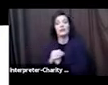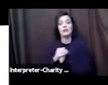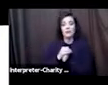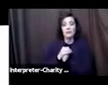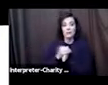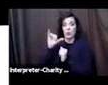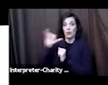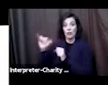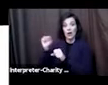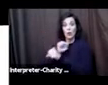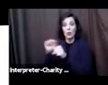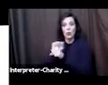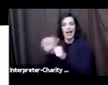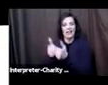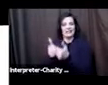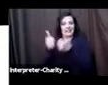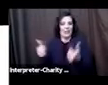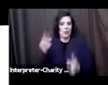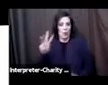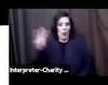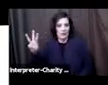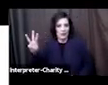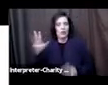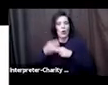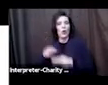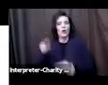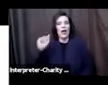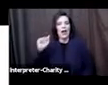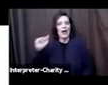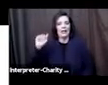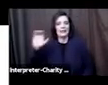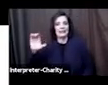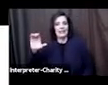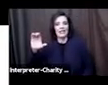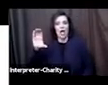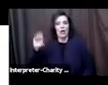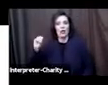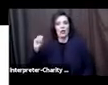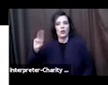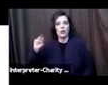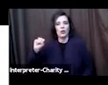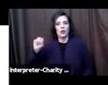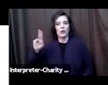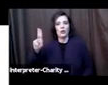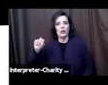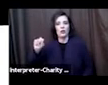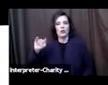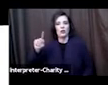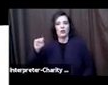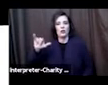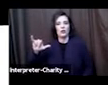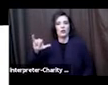has a separate website called aaccommunity.net, where people